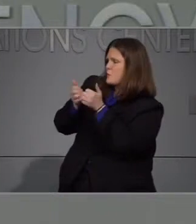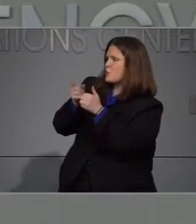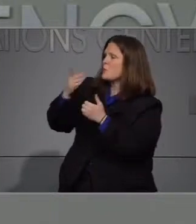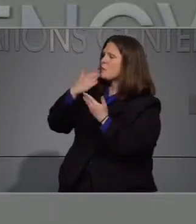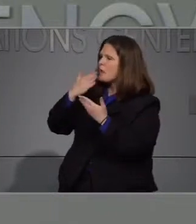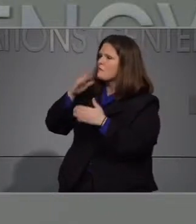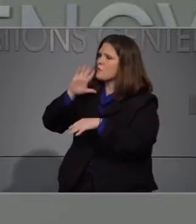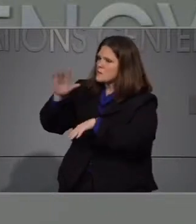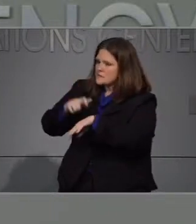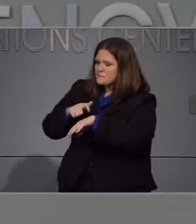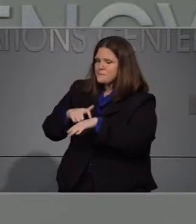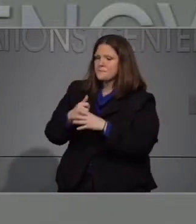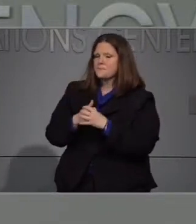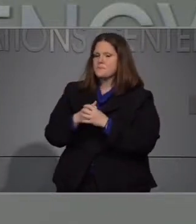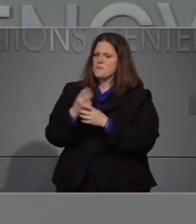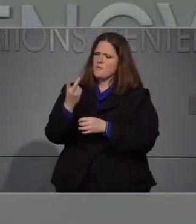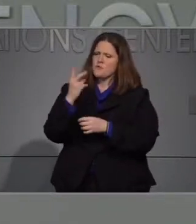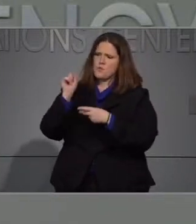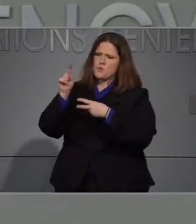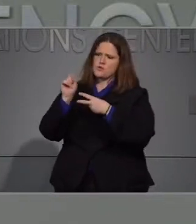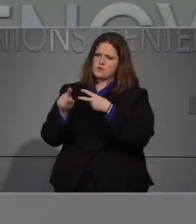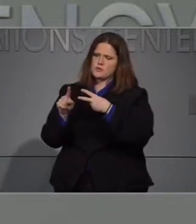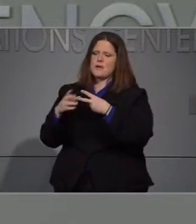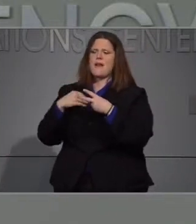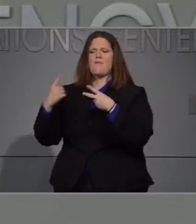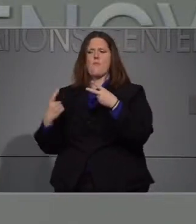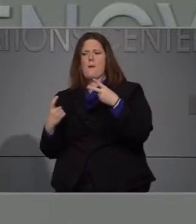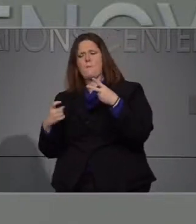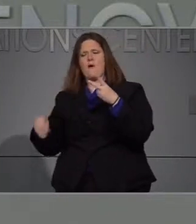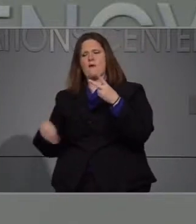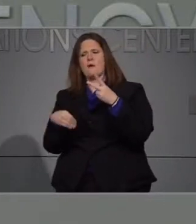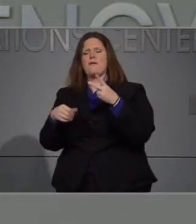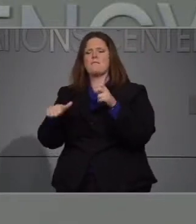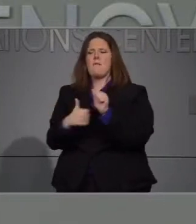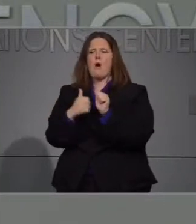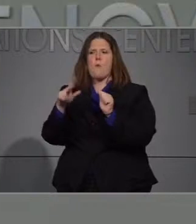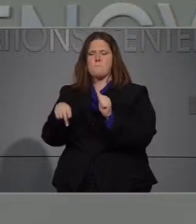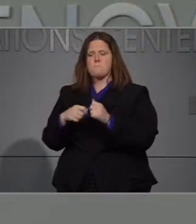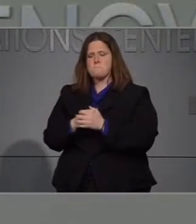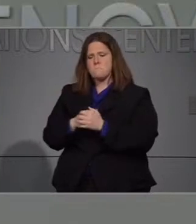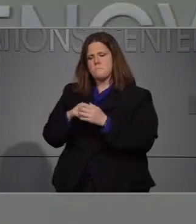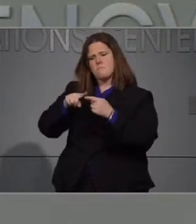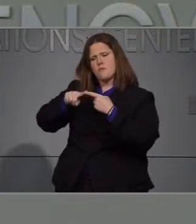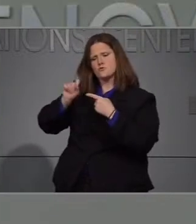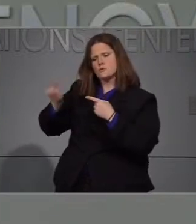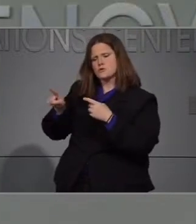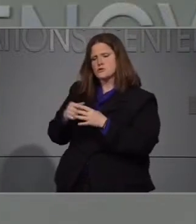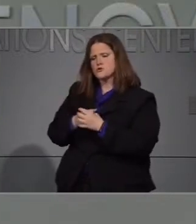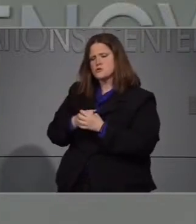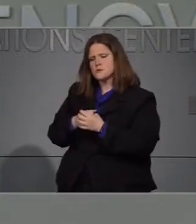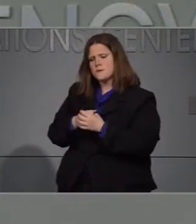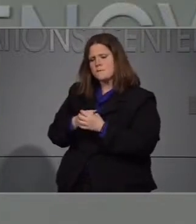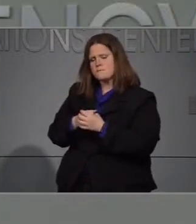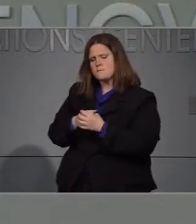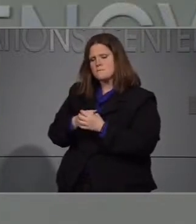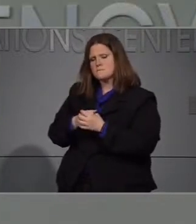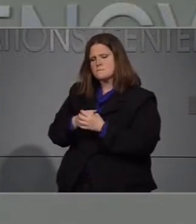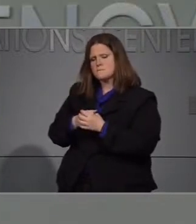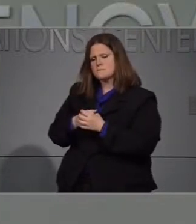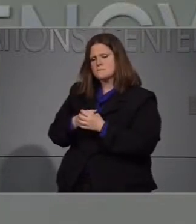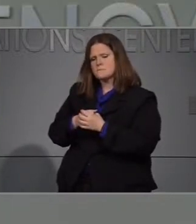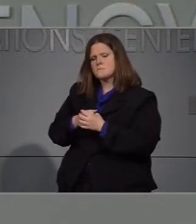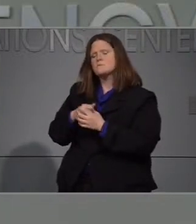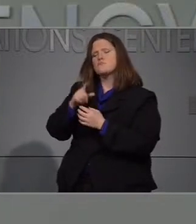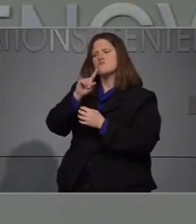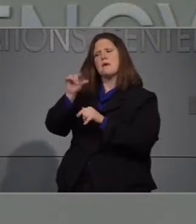I had 2 questions. I'll go one and then a follow-up. But my first question was just sort of on what you said